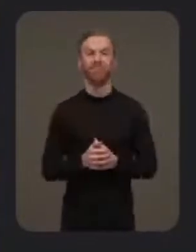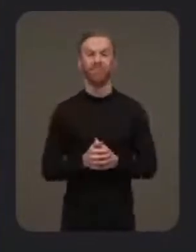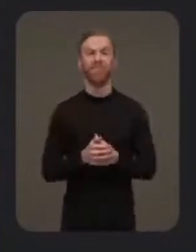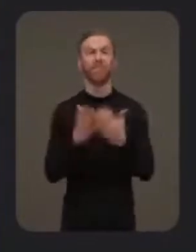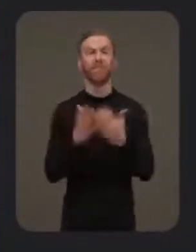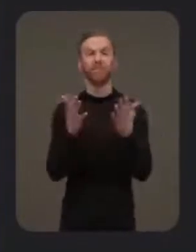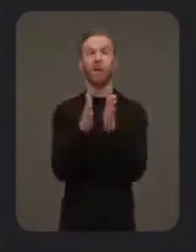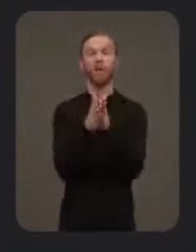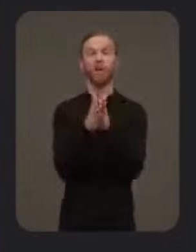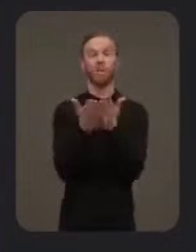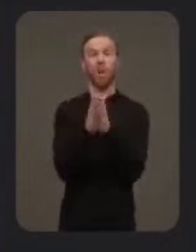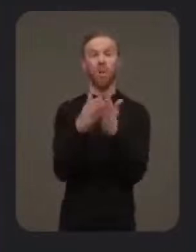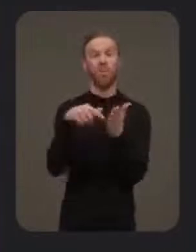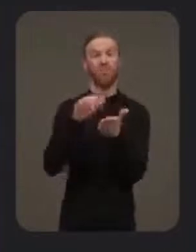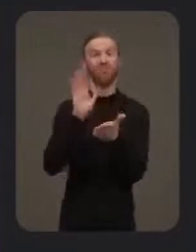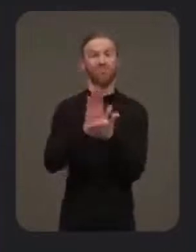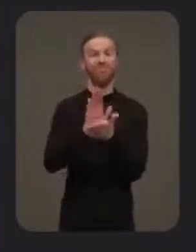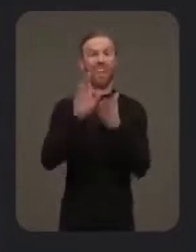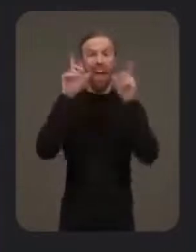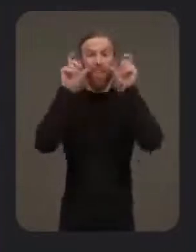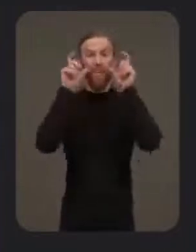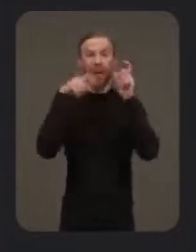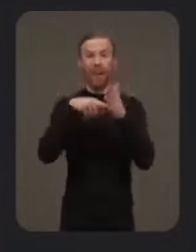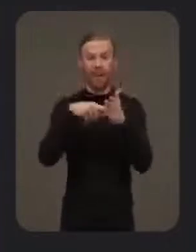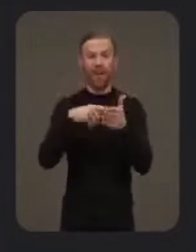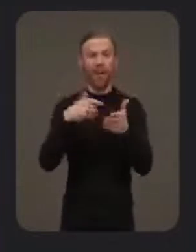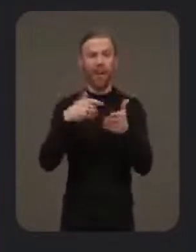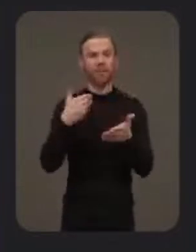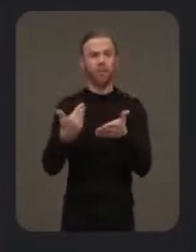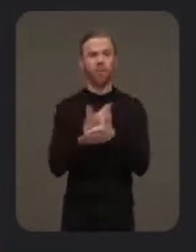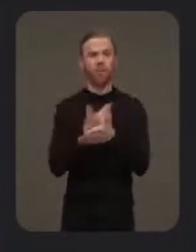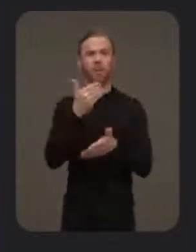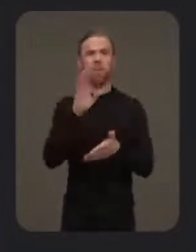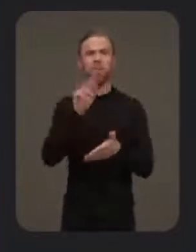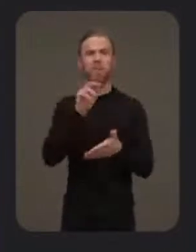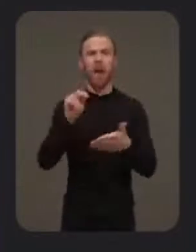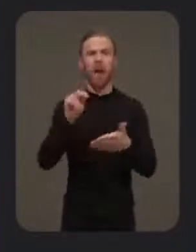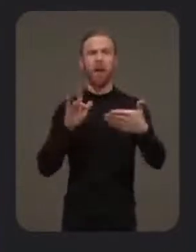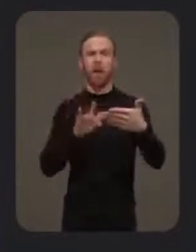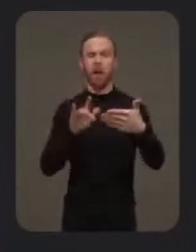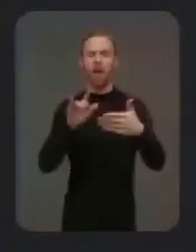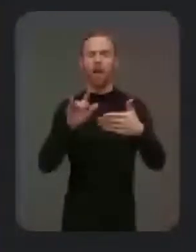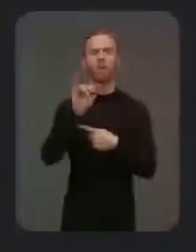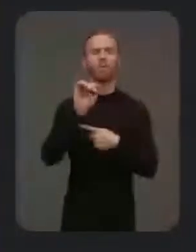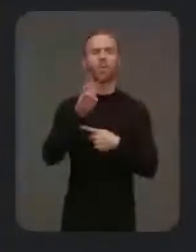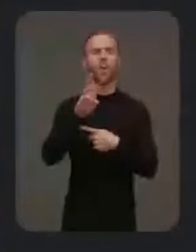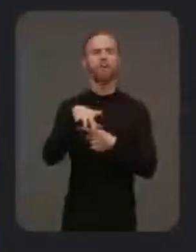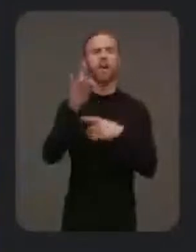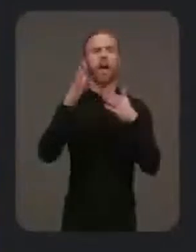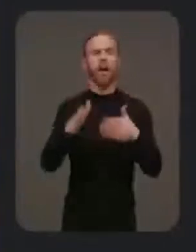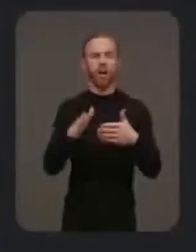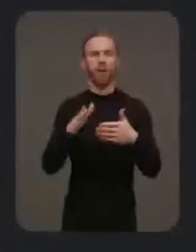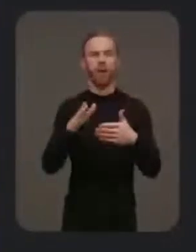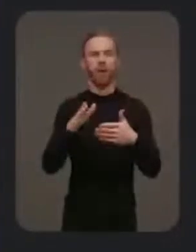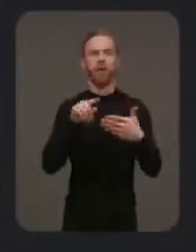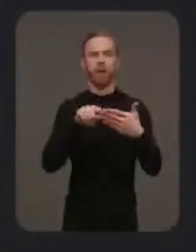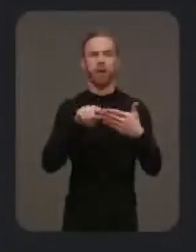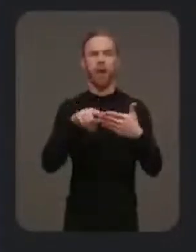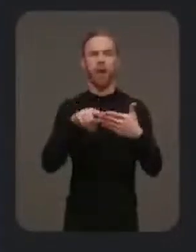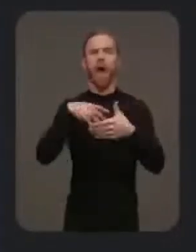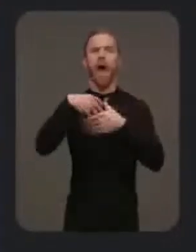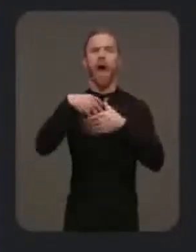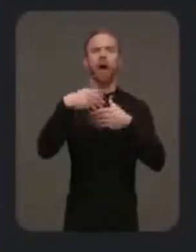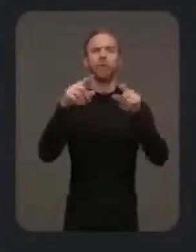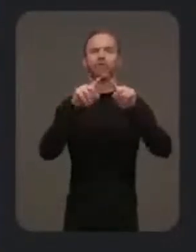So Pixel Fold has this new button on the bottom right. So I'm going to tap this, and it means I can move the viewfinder to the outside screen. So let me